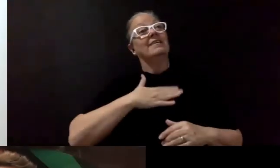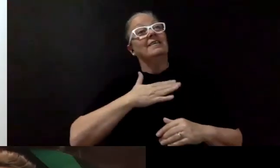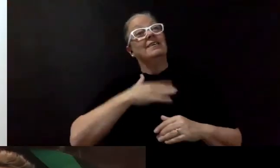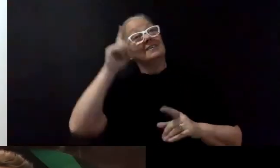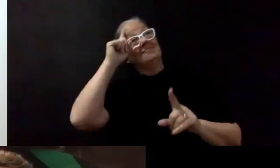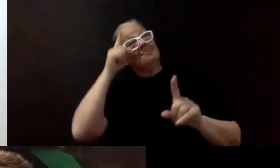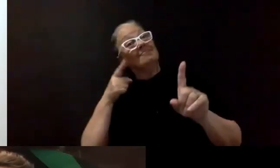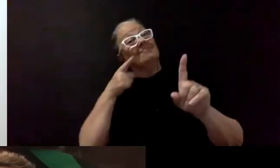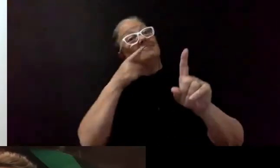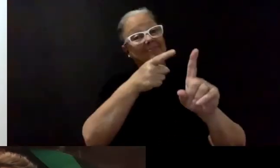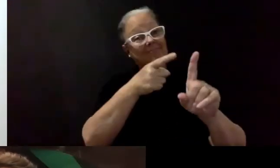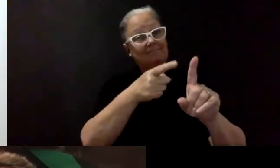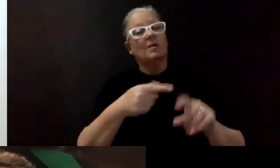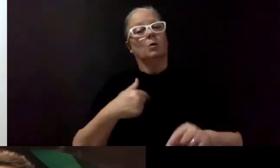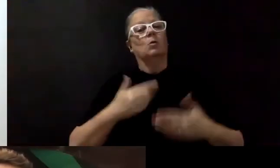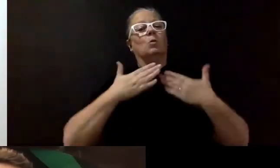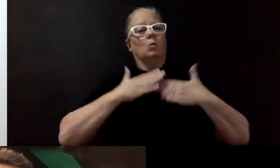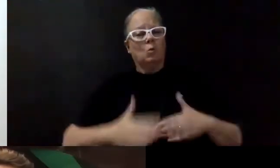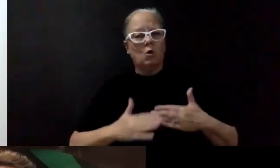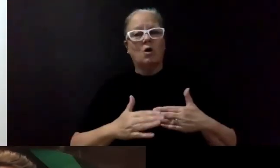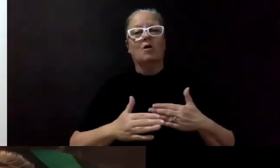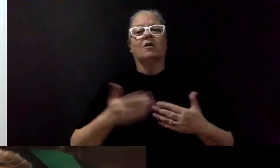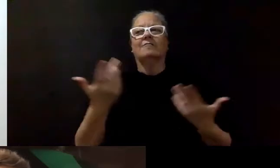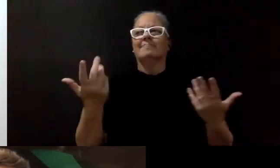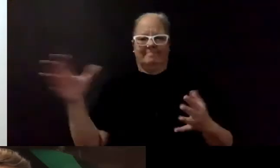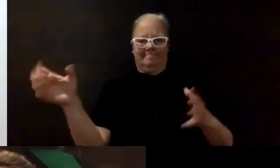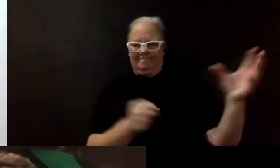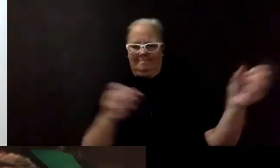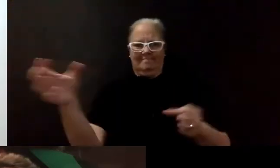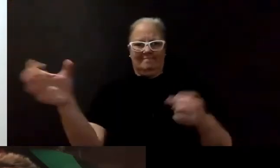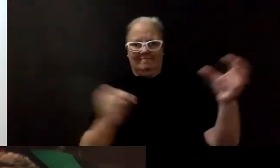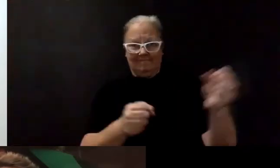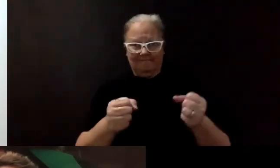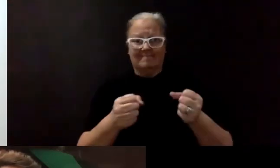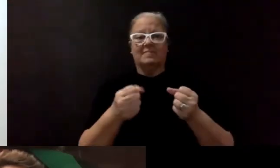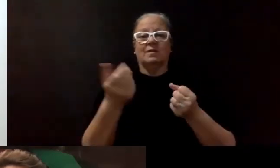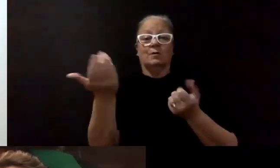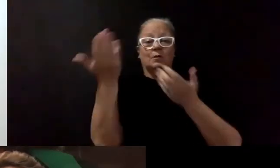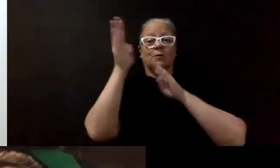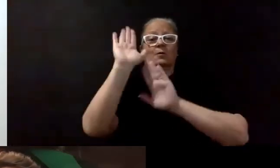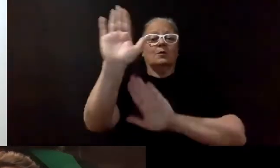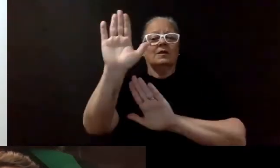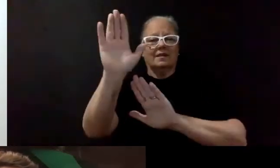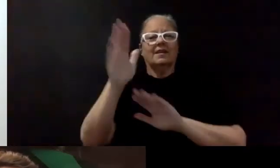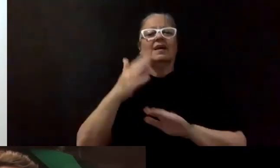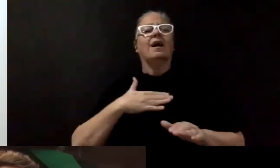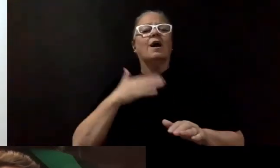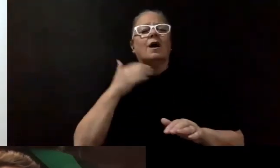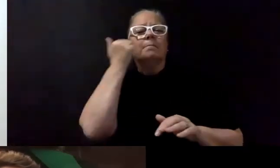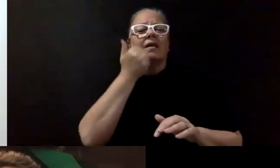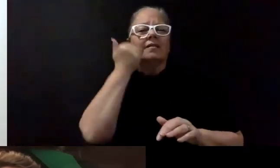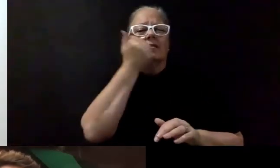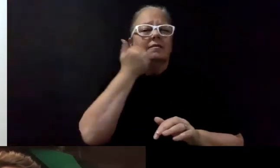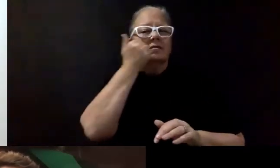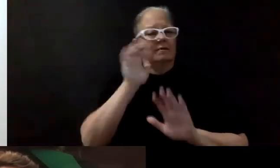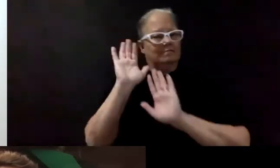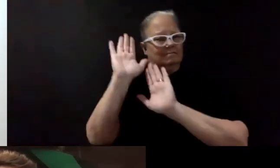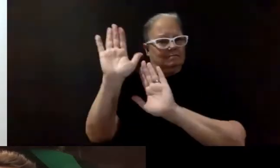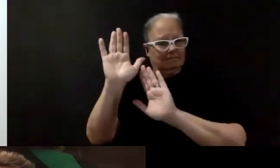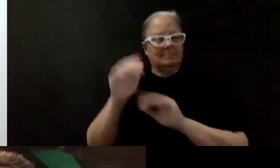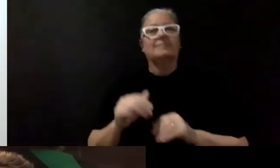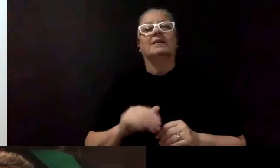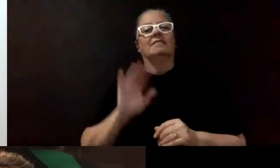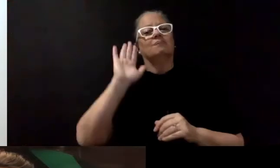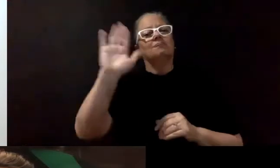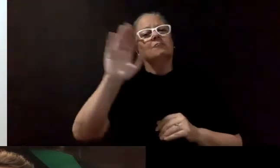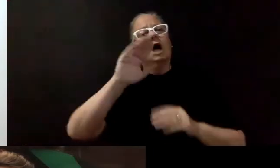a creative launchpad for young people in Aotearoa, which is the Māori, our native people and language,